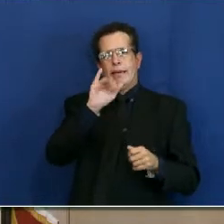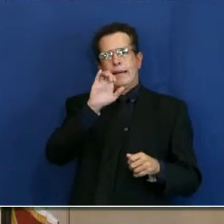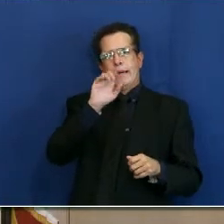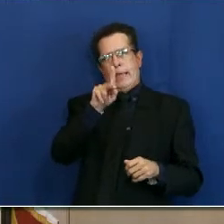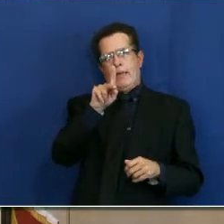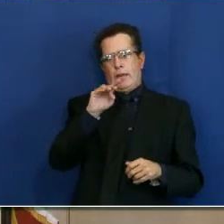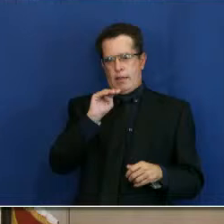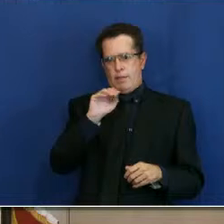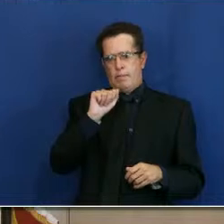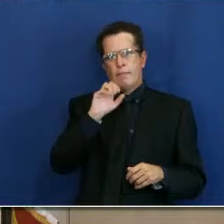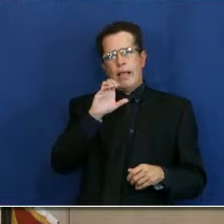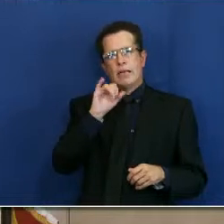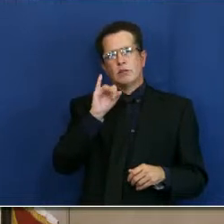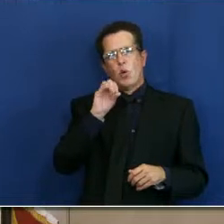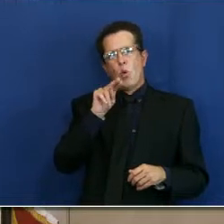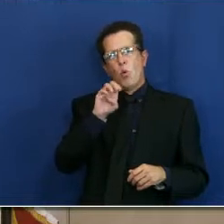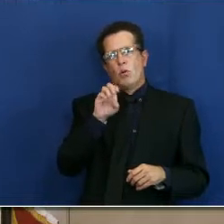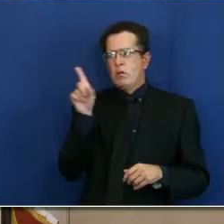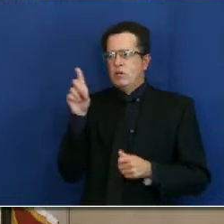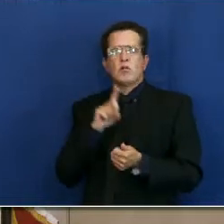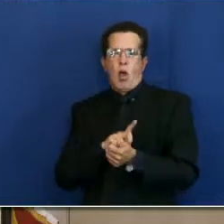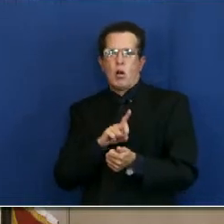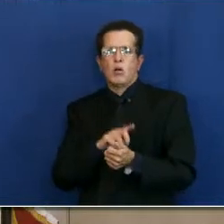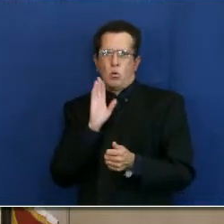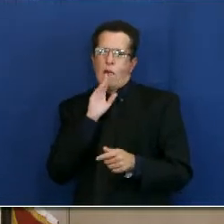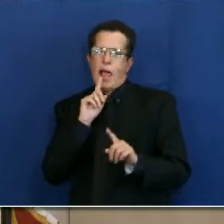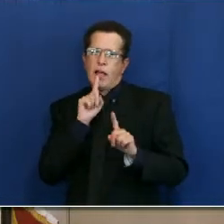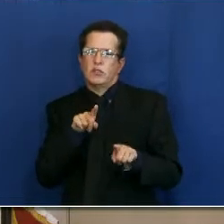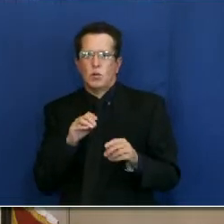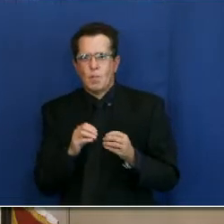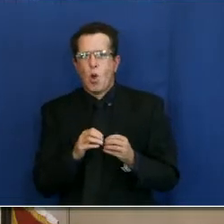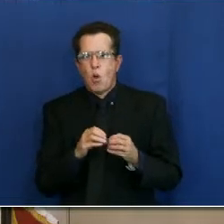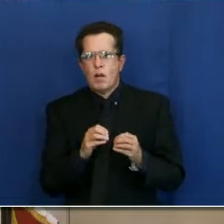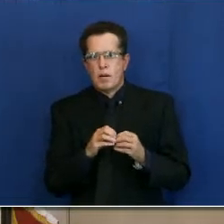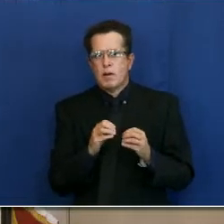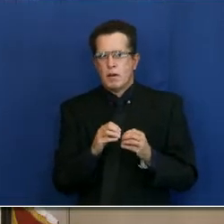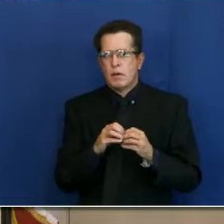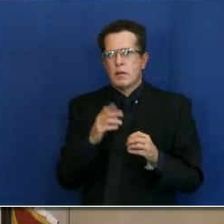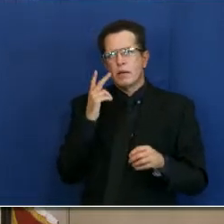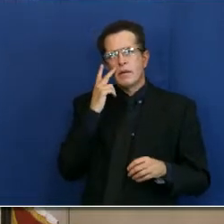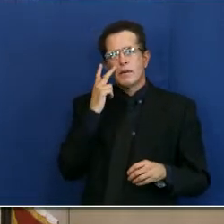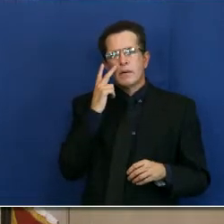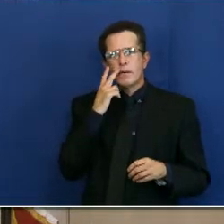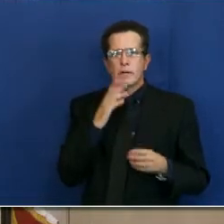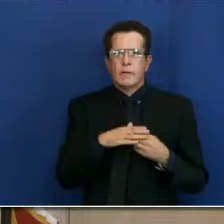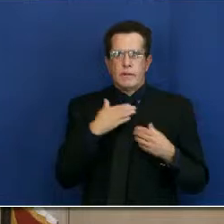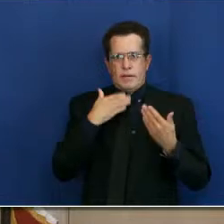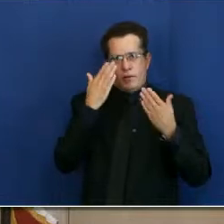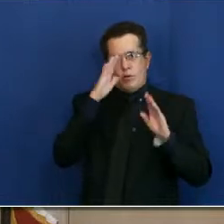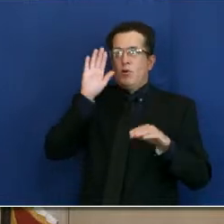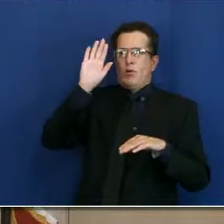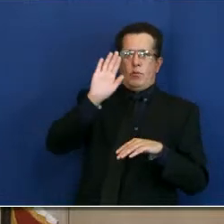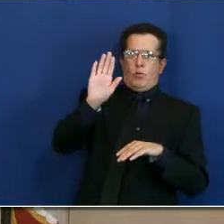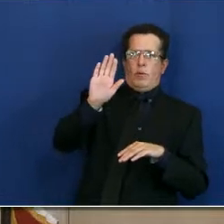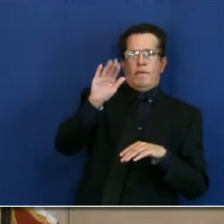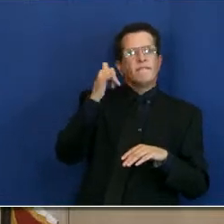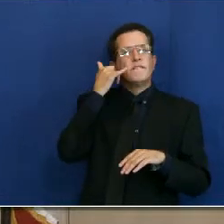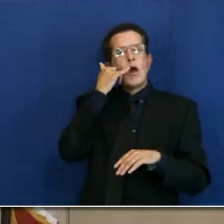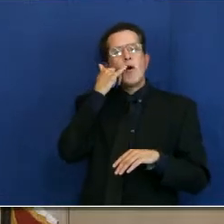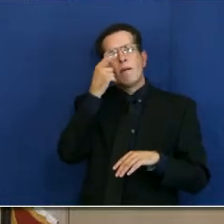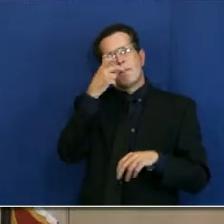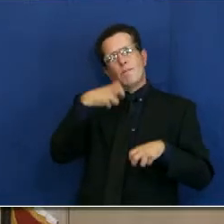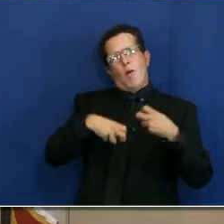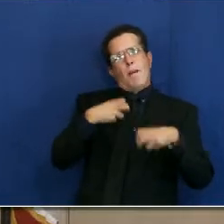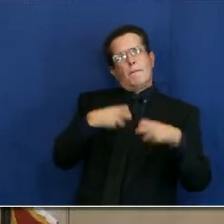other comments. And if we didn't answer your questions, we'll give it one more try. Just maybe I don't know whether you're too close to the microphone or too far